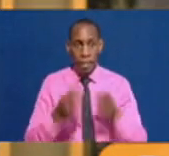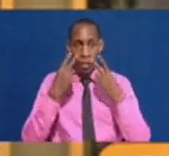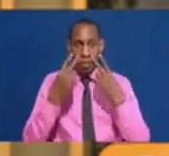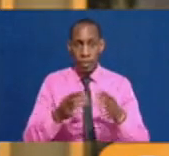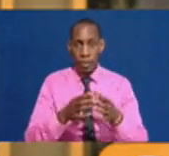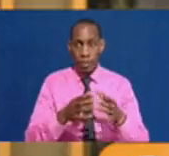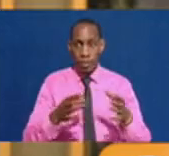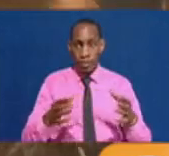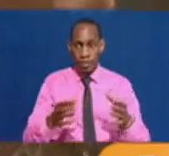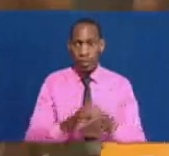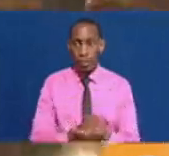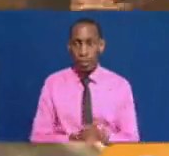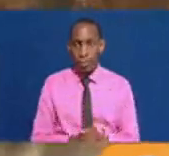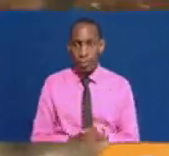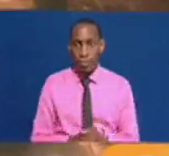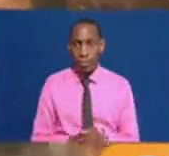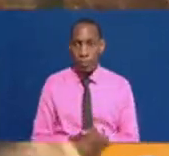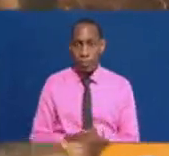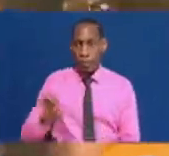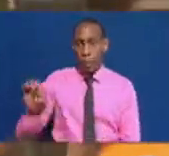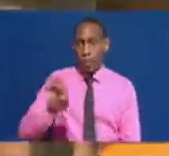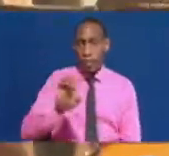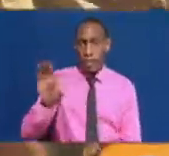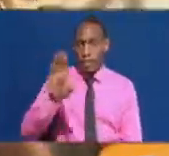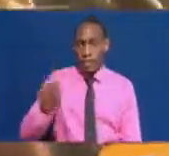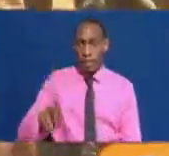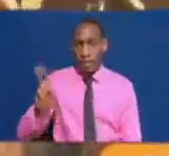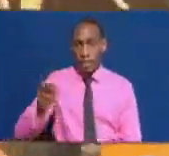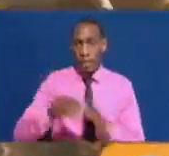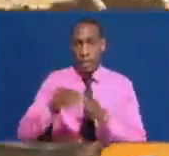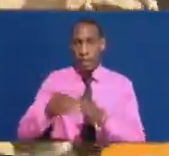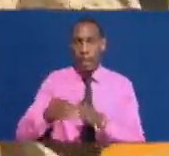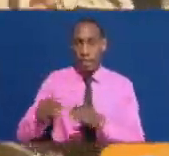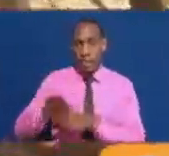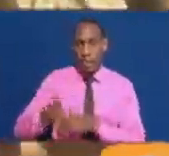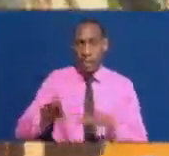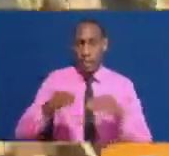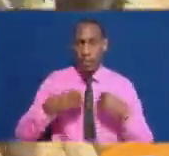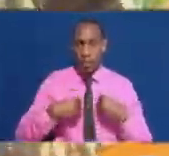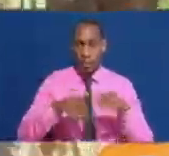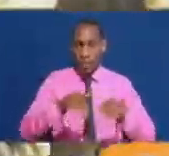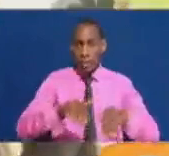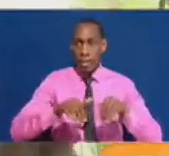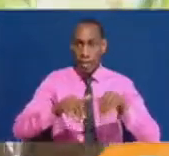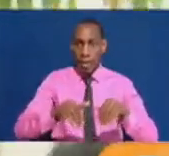and commercialization. In East Africa, Kenya has led the region in embracing